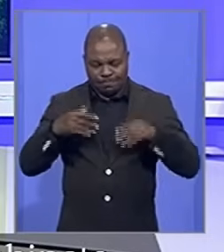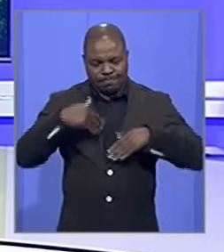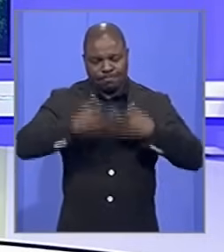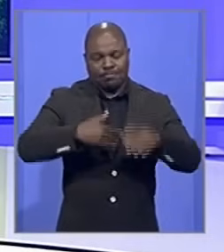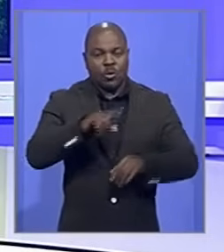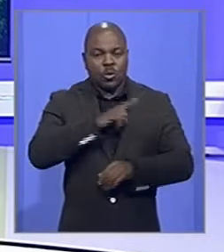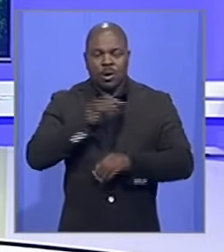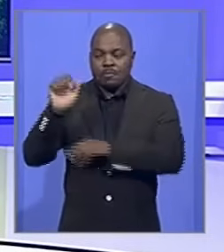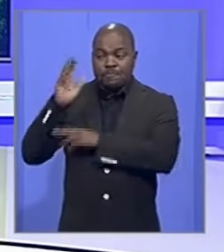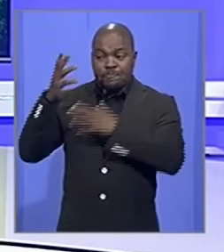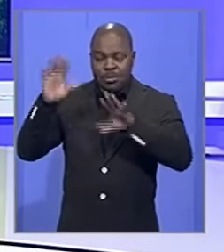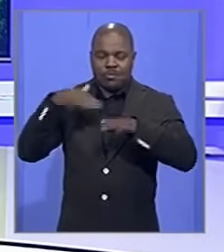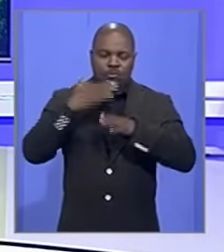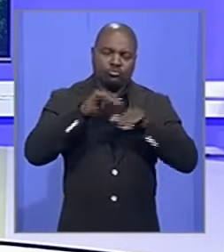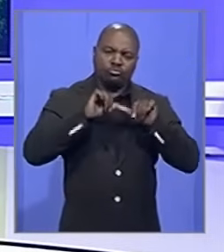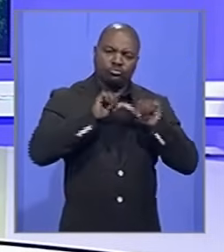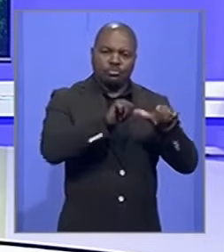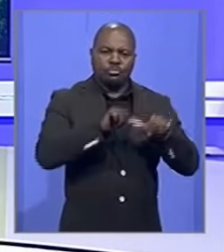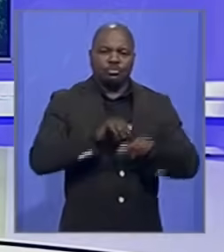ga go ikanisiwa.